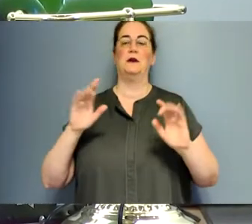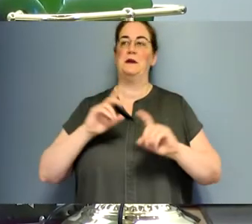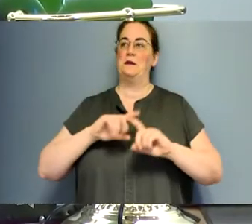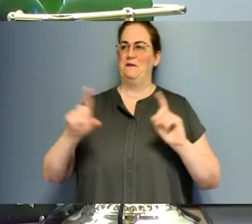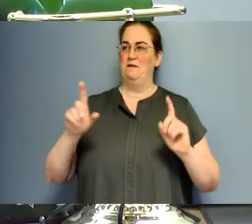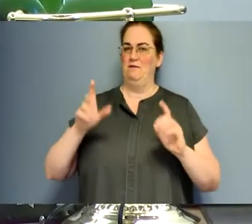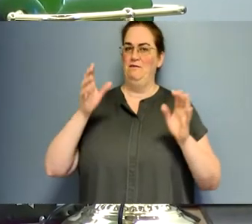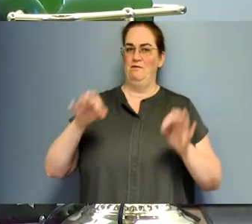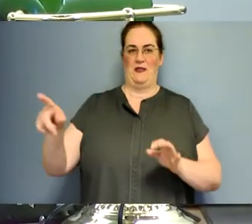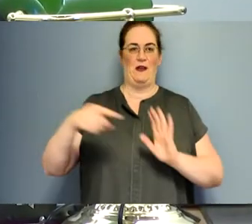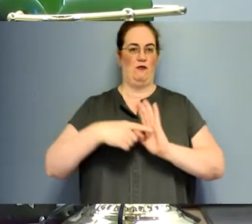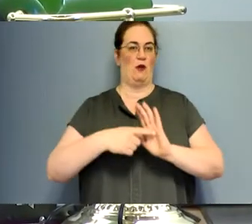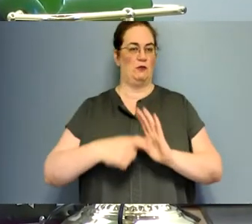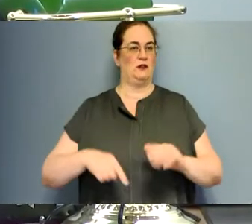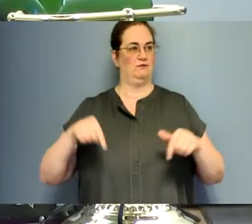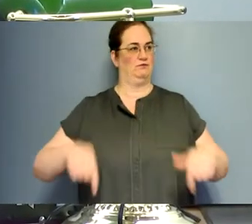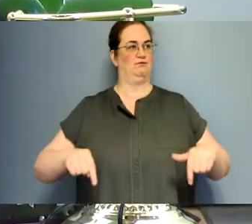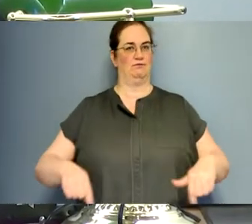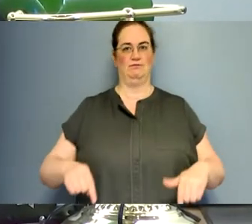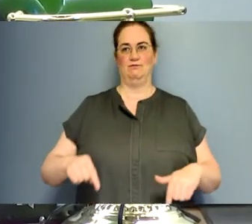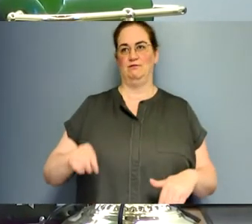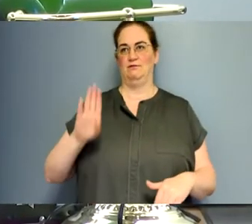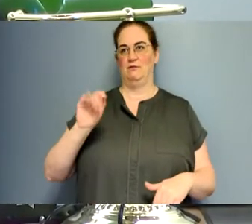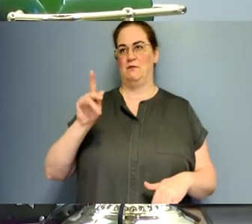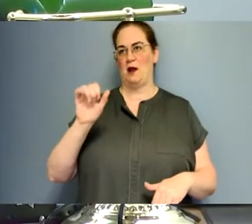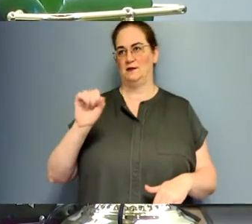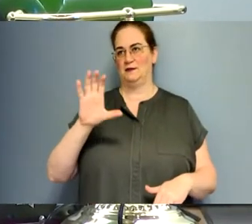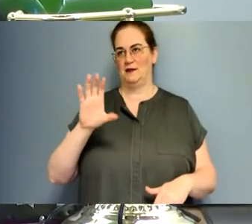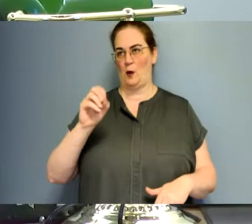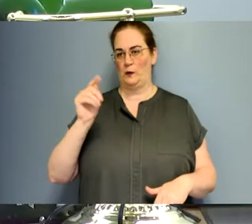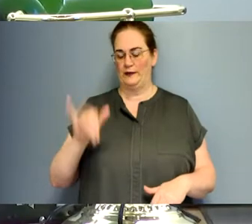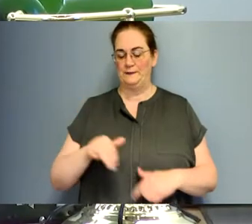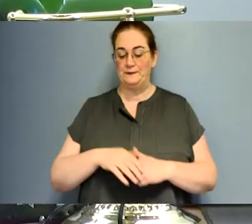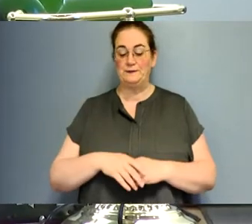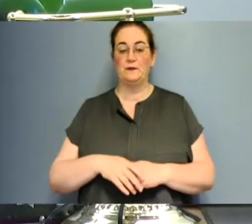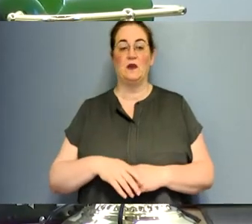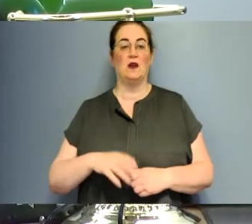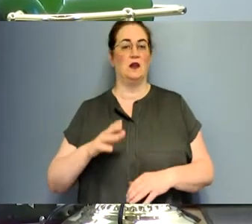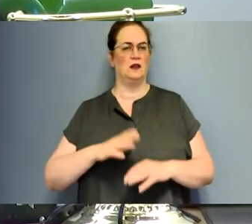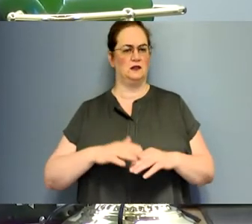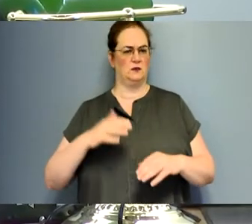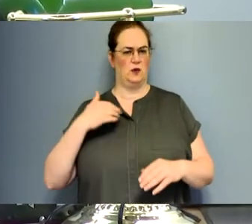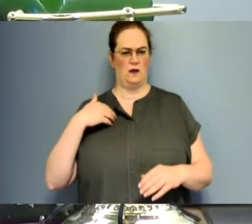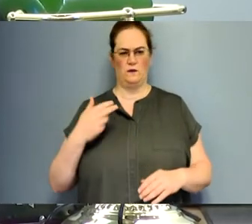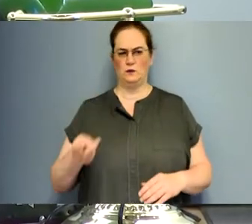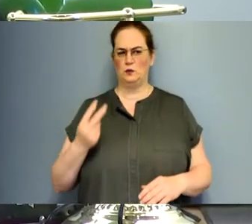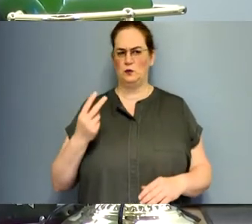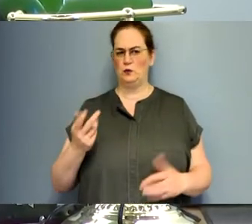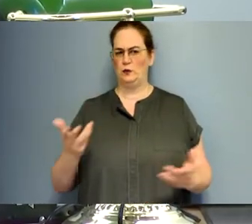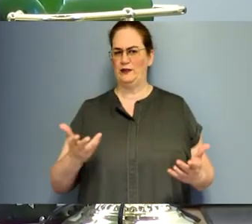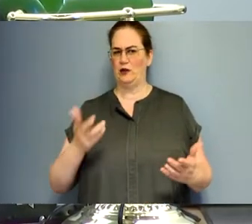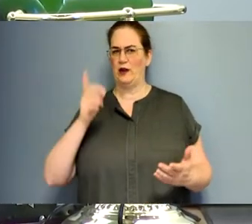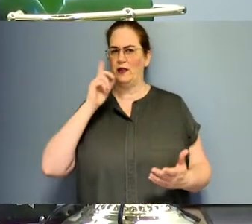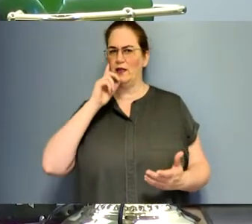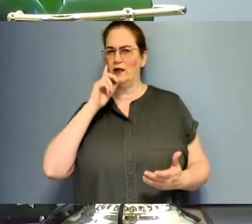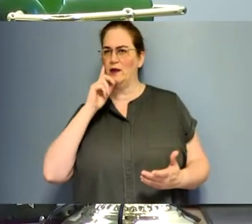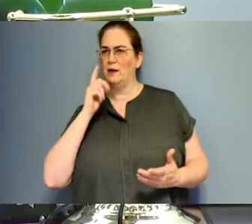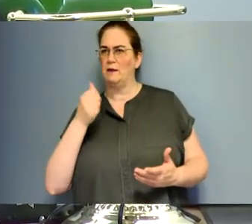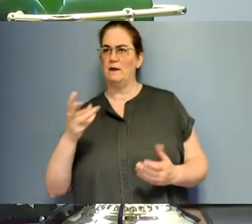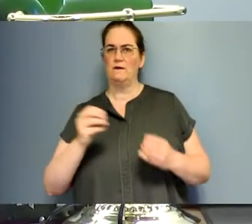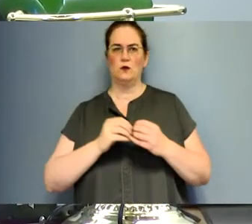but certainly they represent the county. And so we do have at least two here, I think. I don't know if there was going to be some